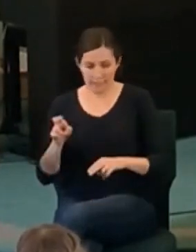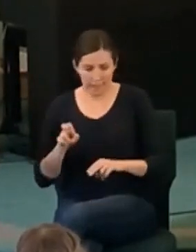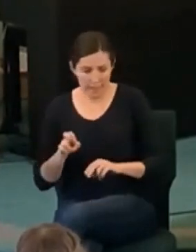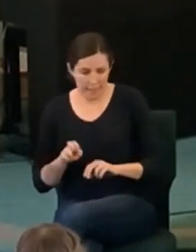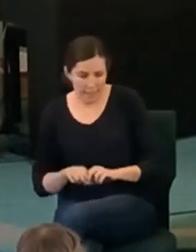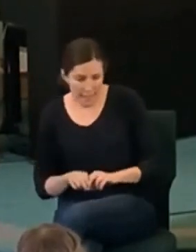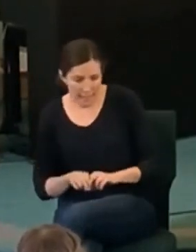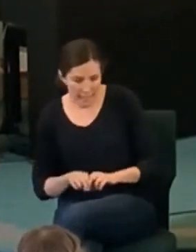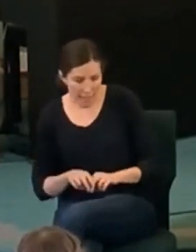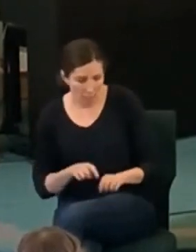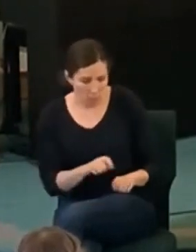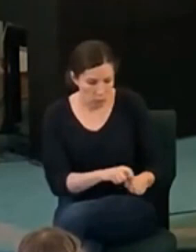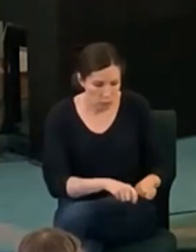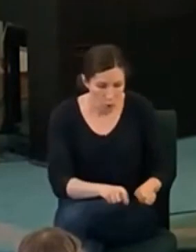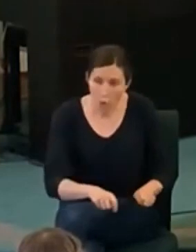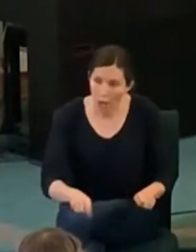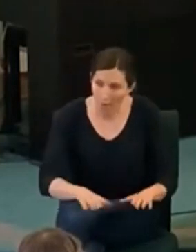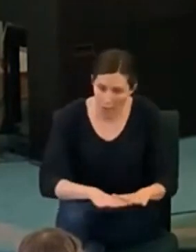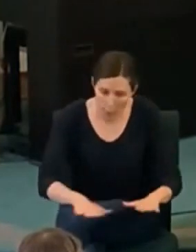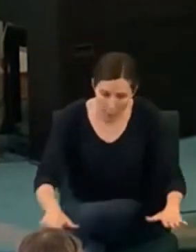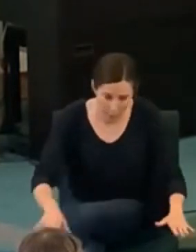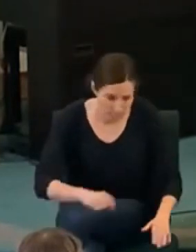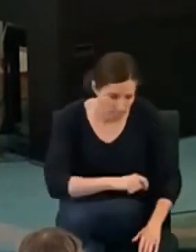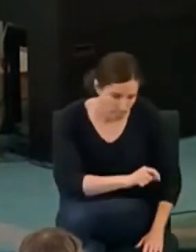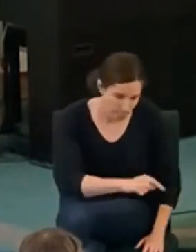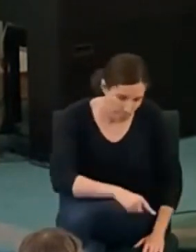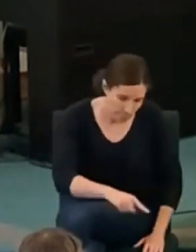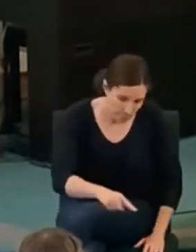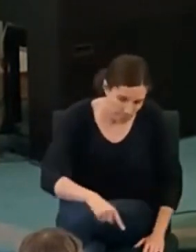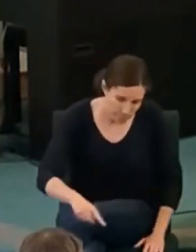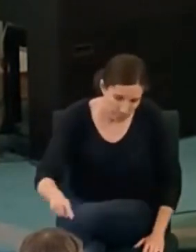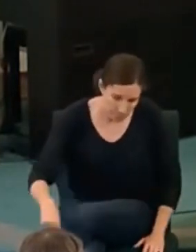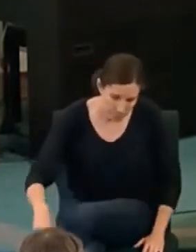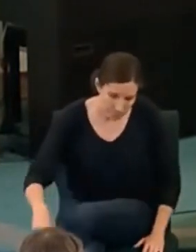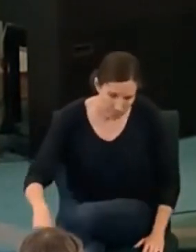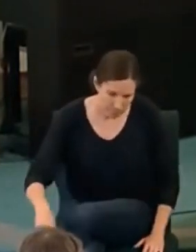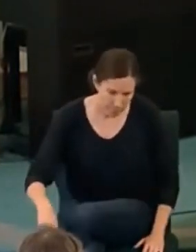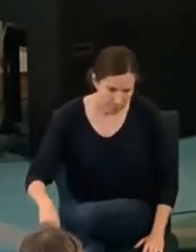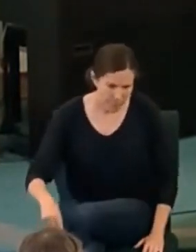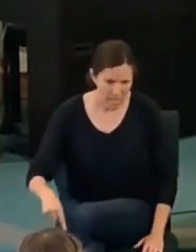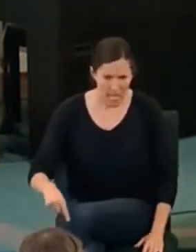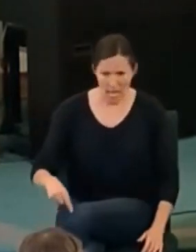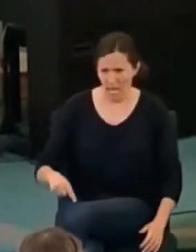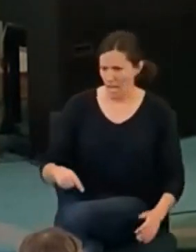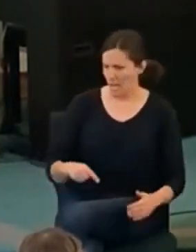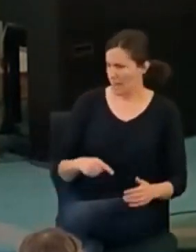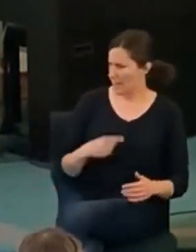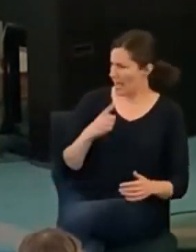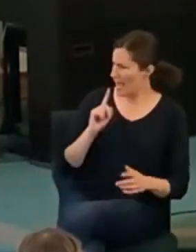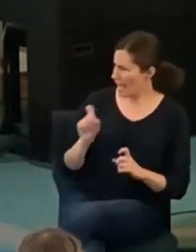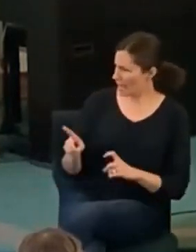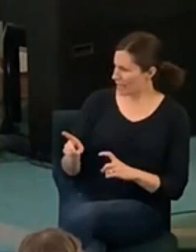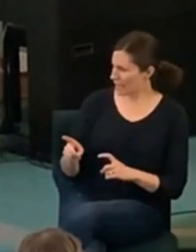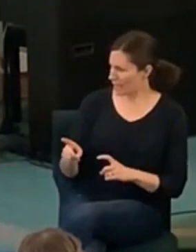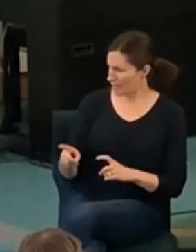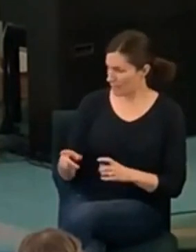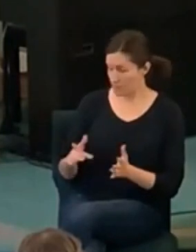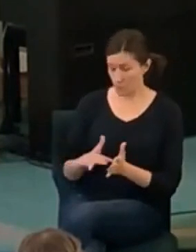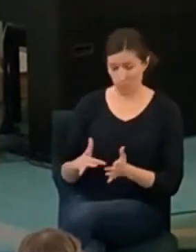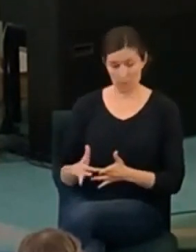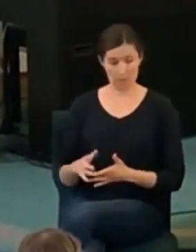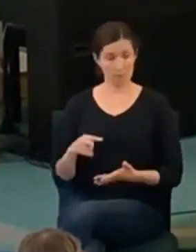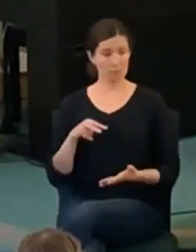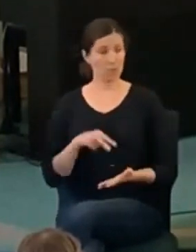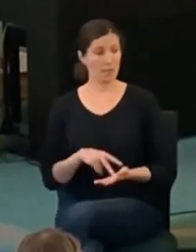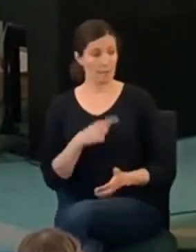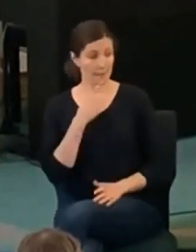they can see, not what they can hear. And that's the point that Jesus makes, starting in the second half of verse